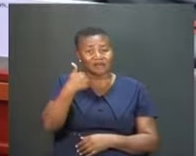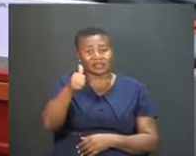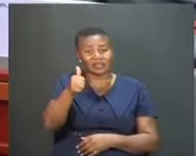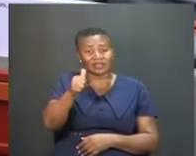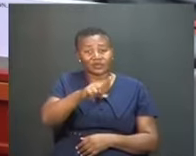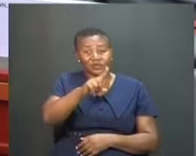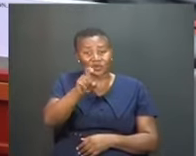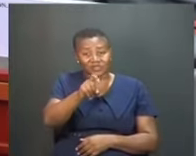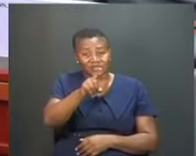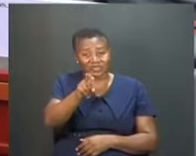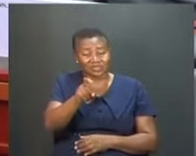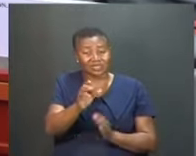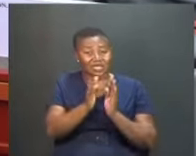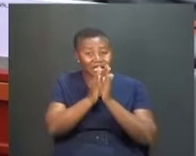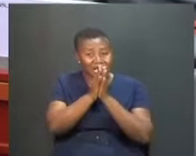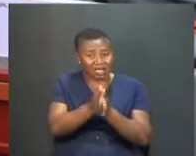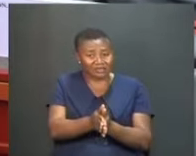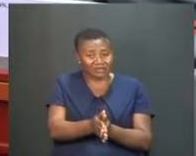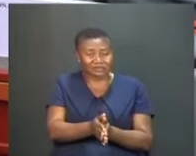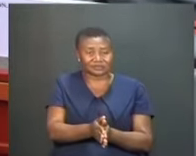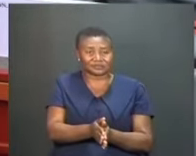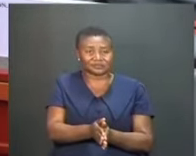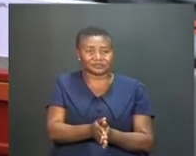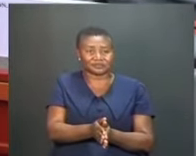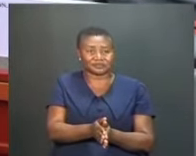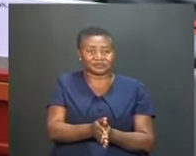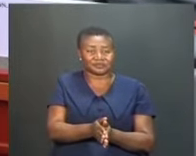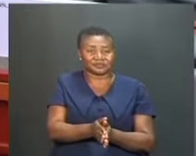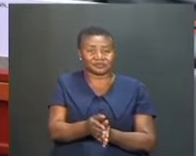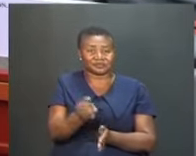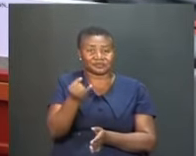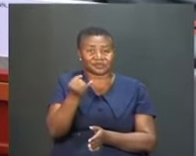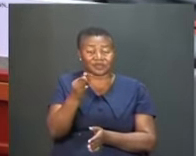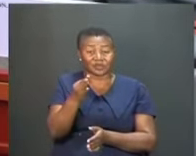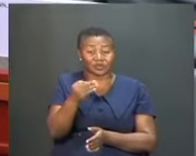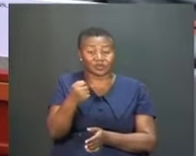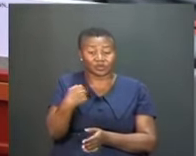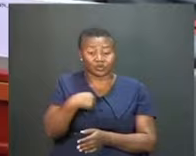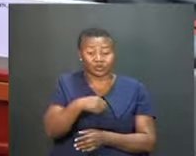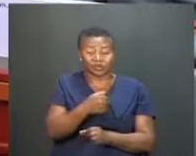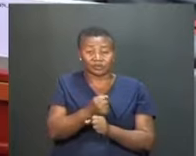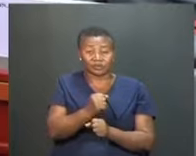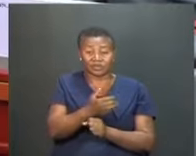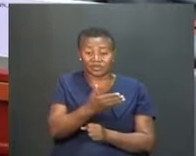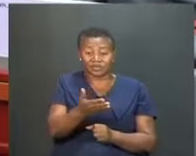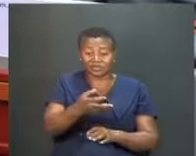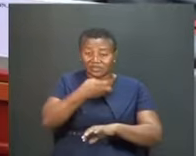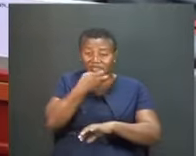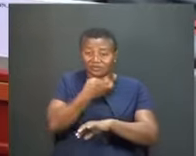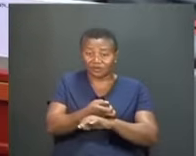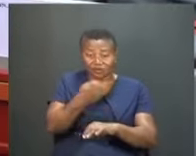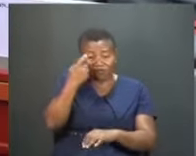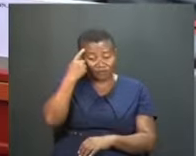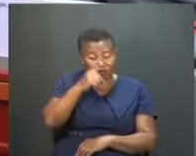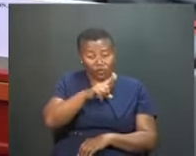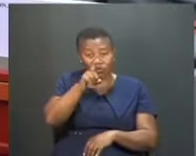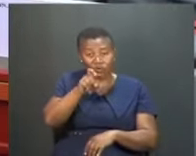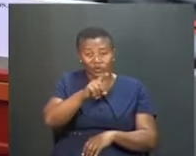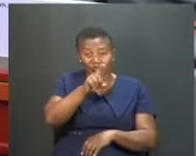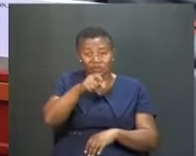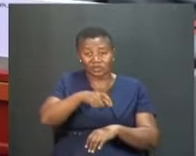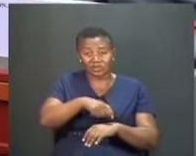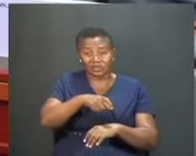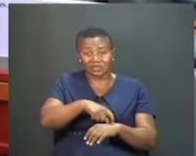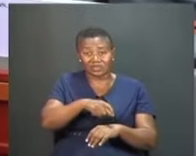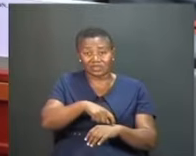ask. And if we make it difficult for question time to start, we will have a backlog of